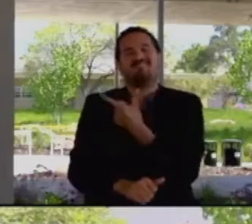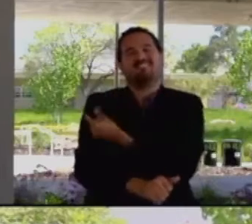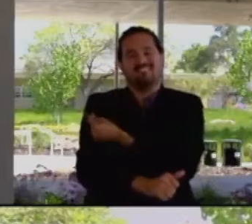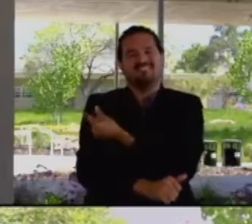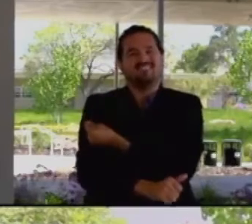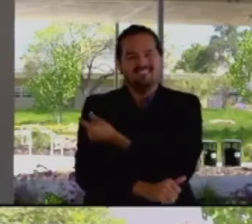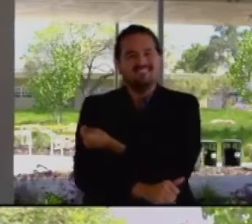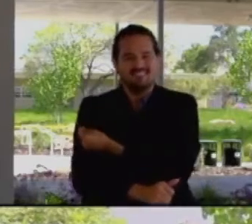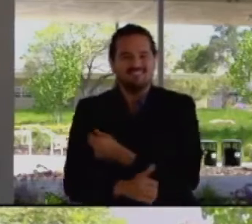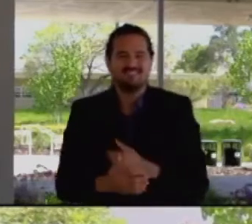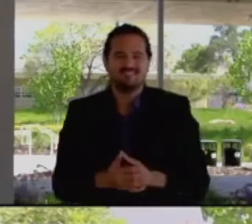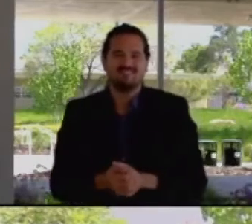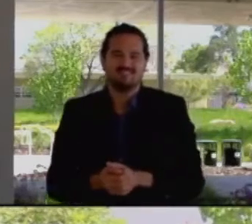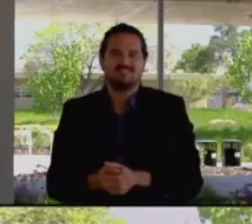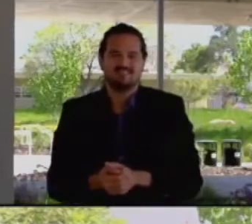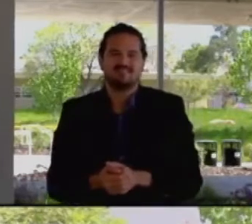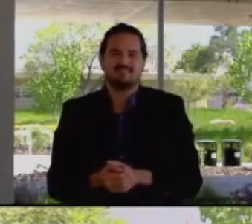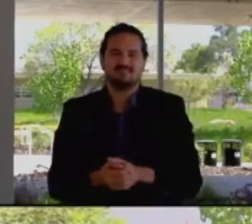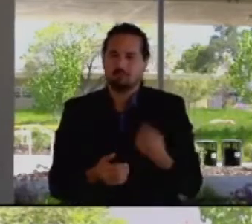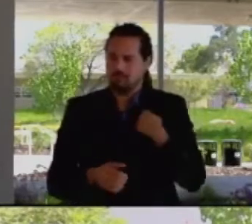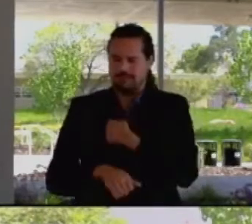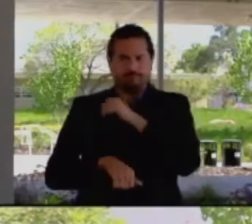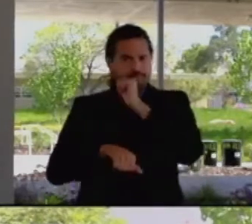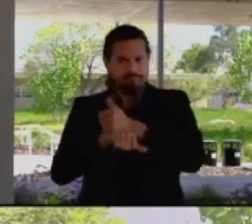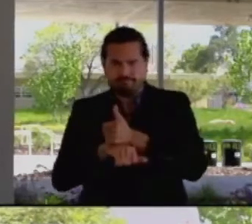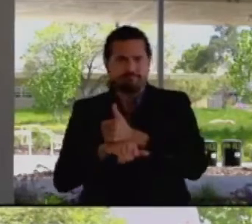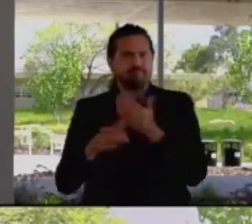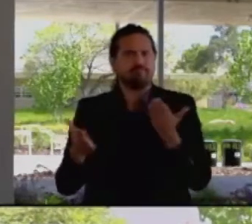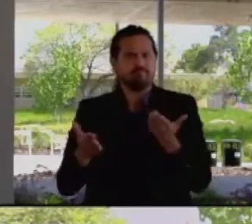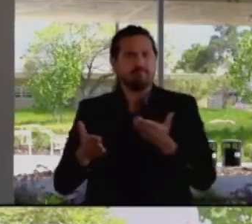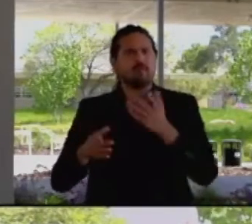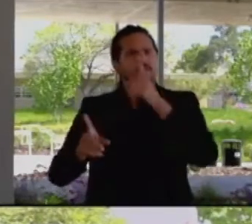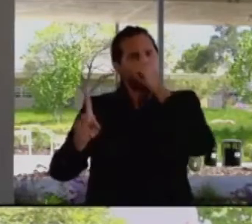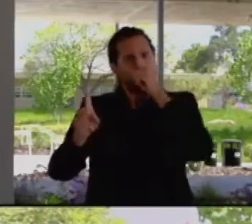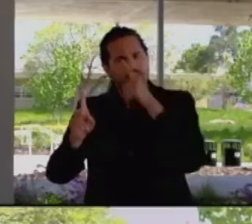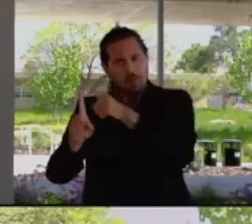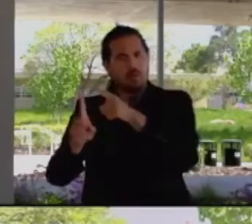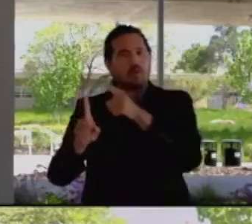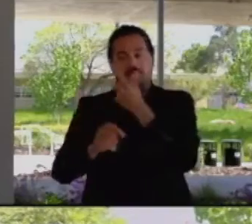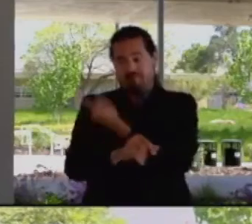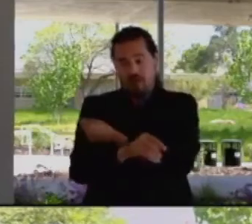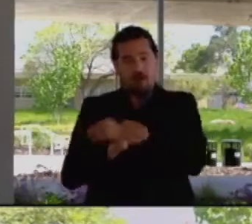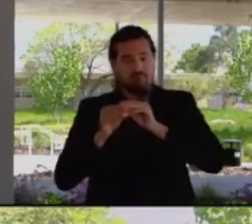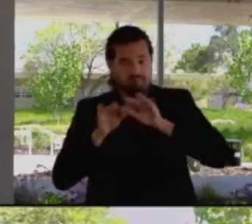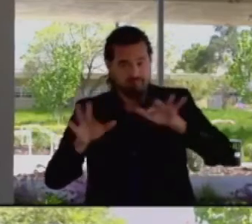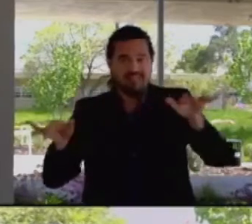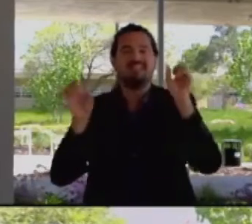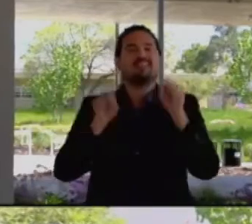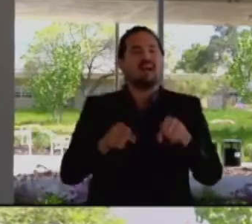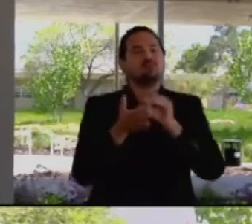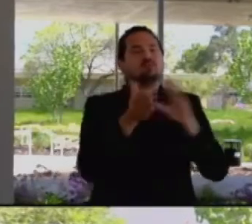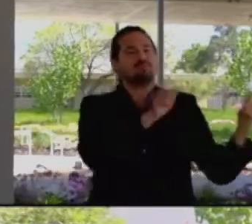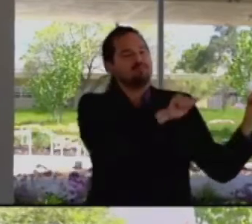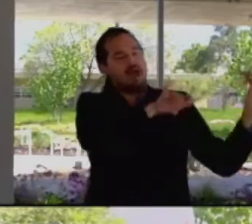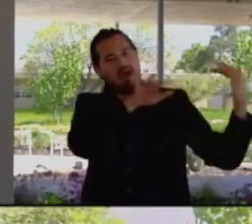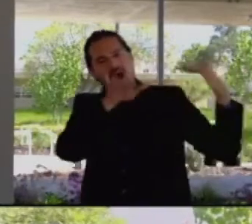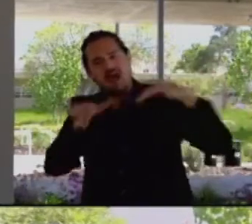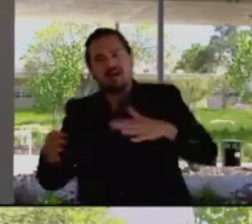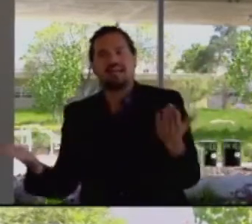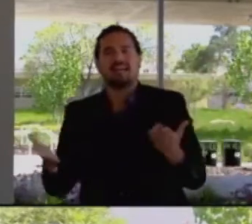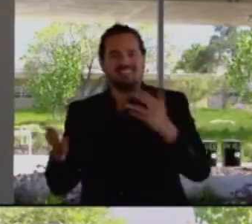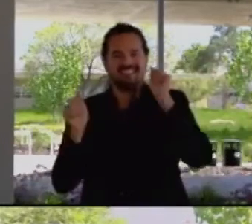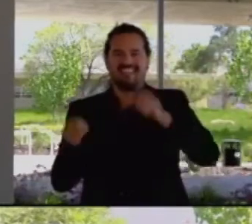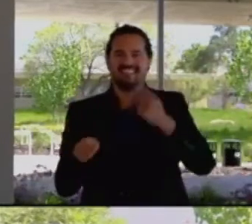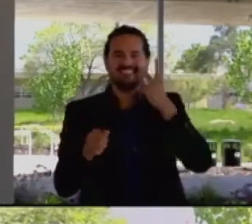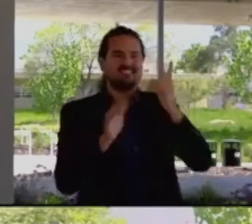do that, the ability to come back to school next year in person, in classrooms, to bring life back to our schools, only happens through